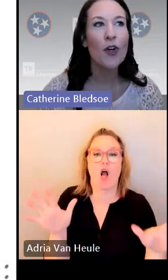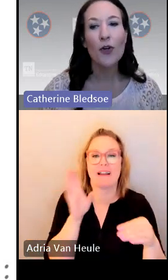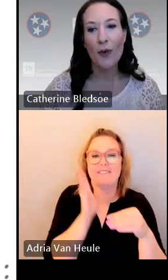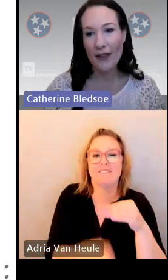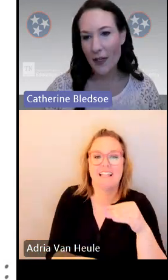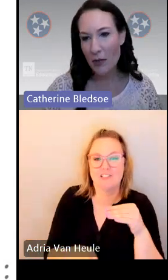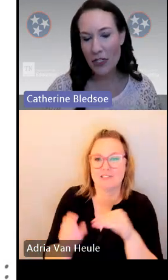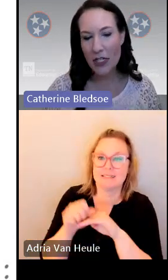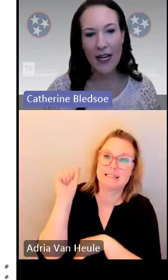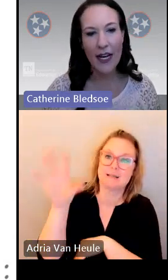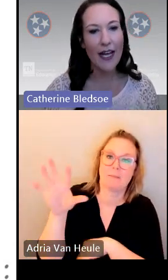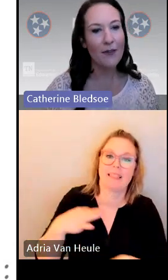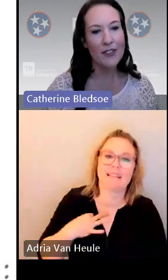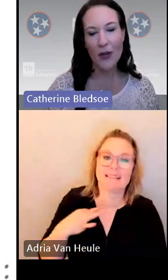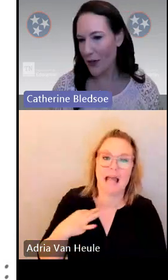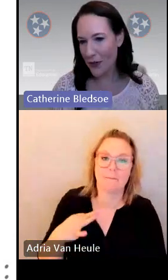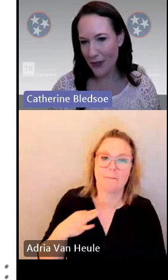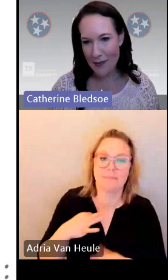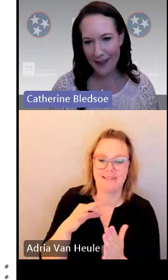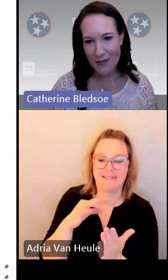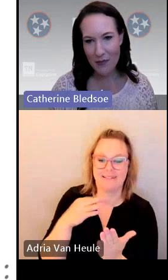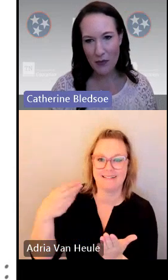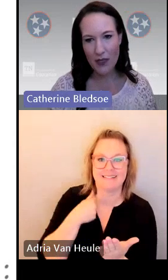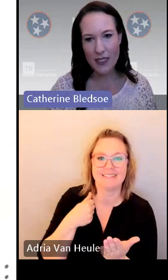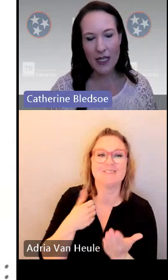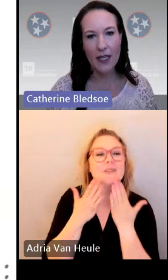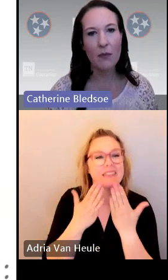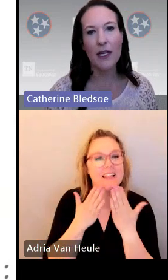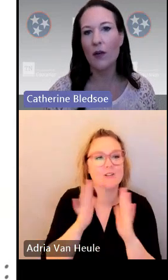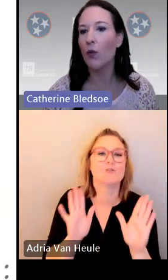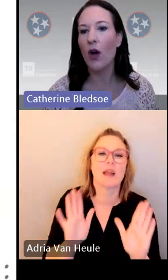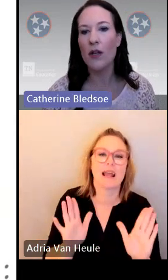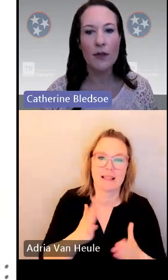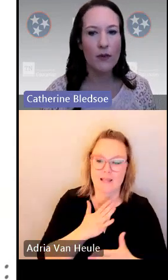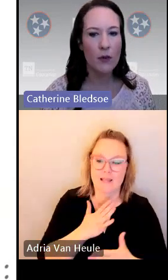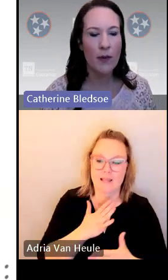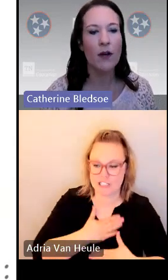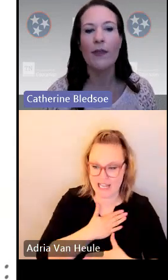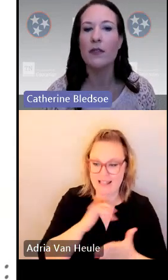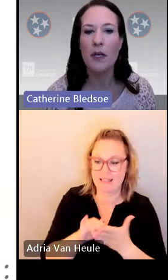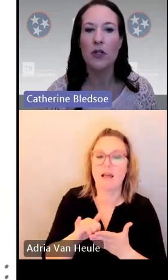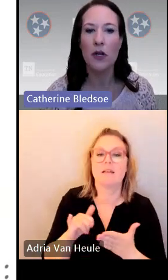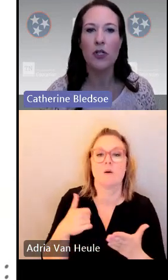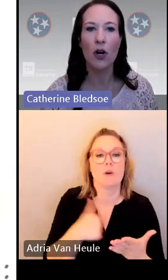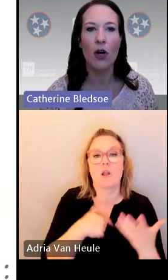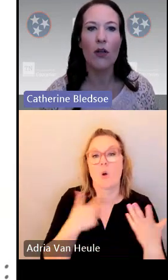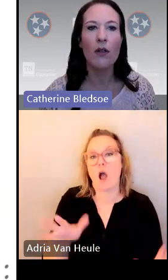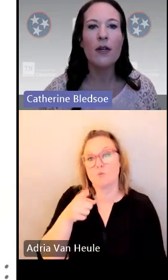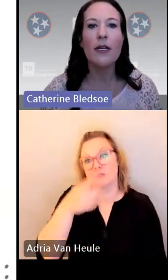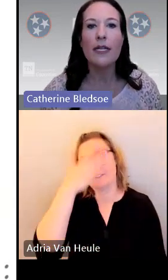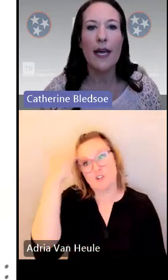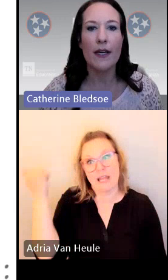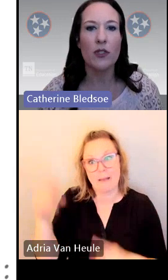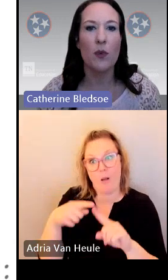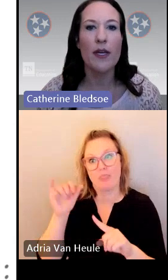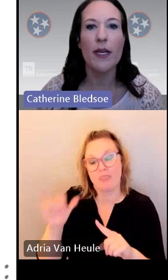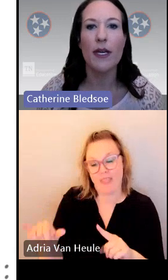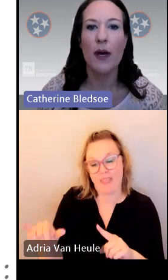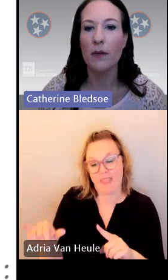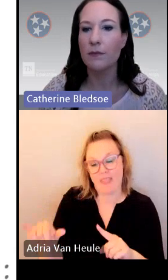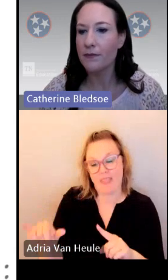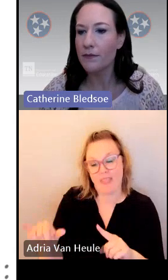in. Greatly appreciate it. We don't want you to forget about it before the 10th. But again, we'll also give a reminder on that SPED director call